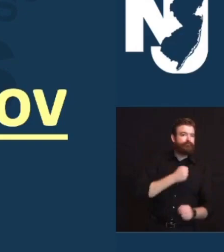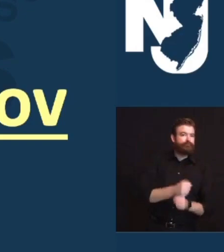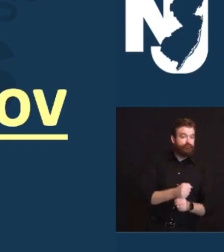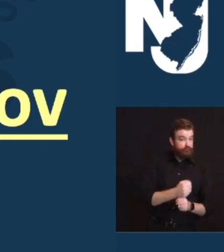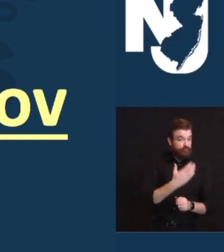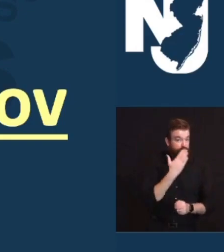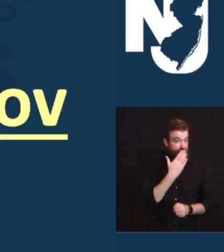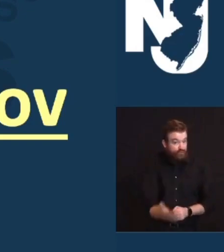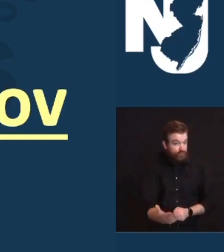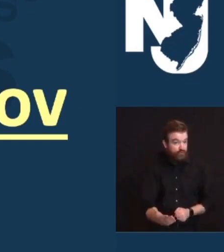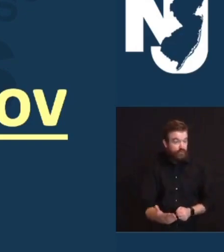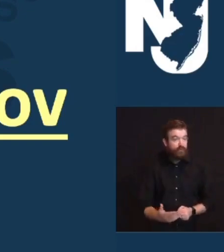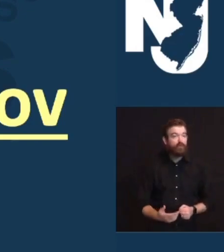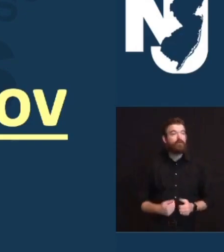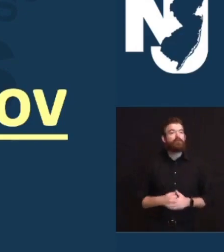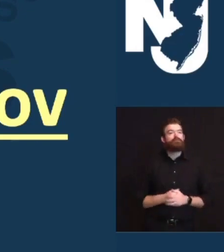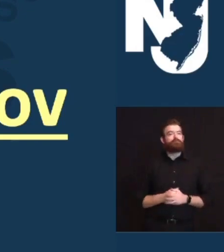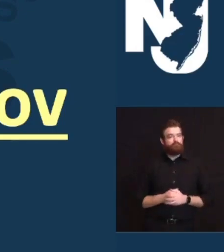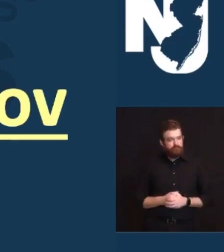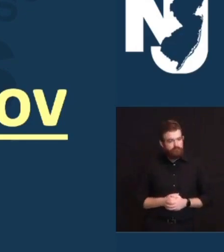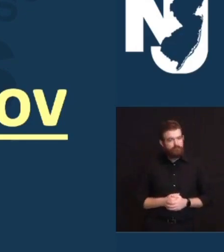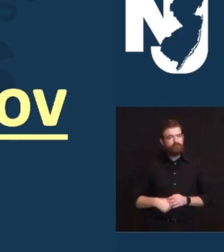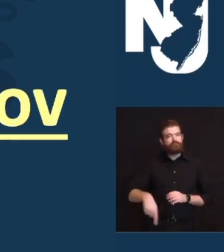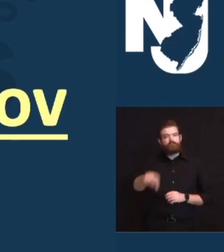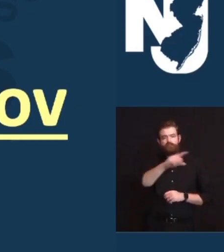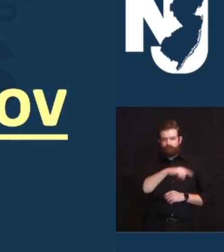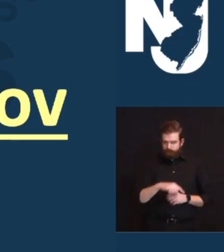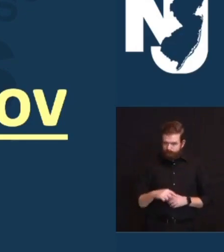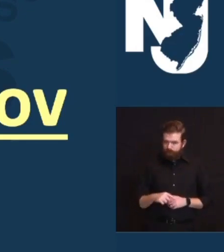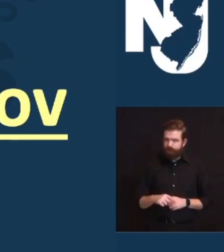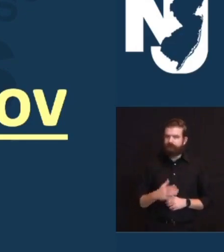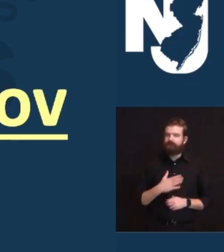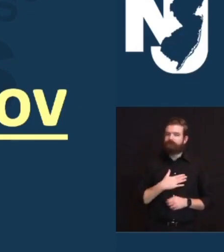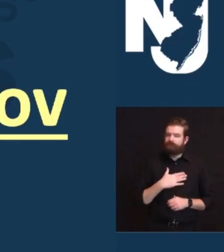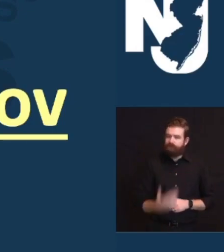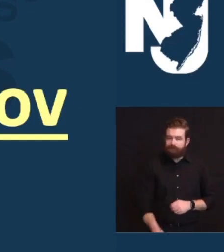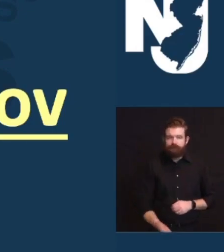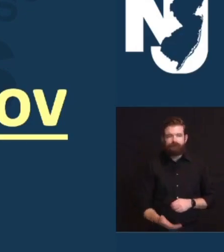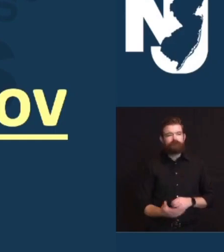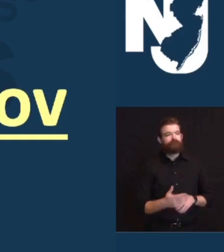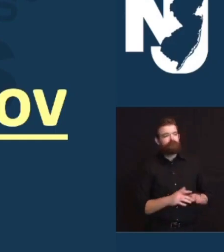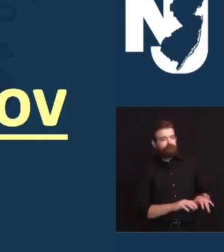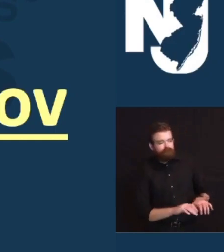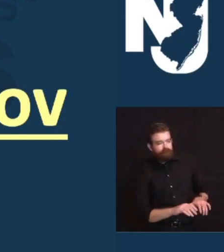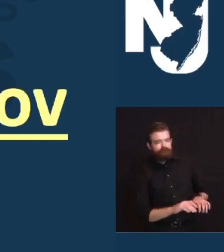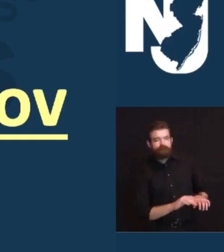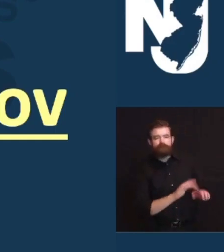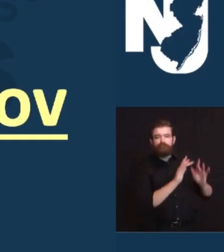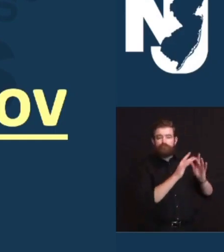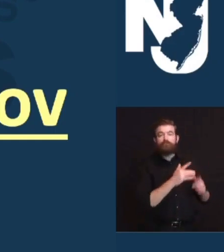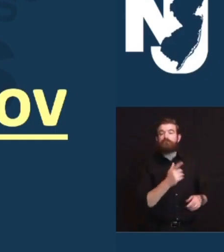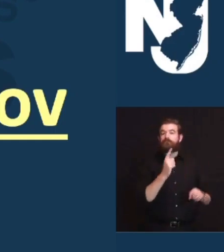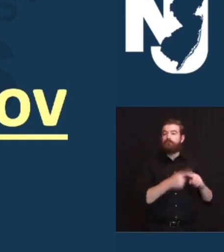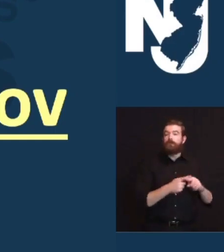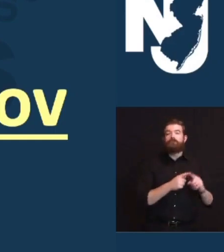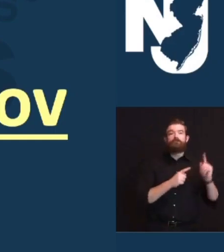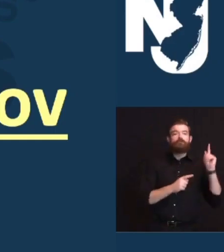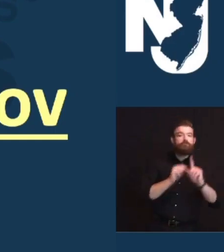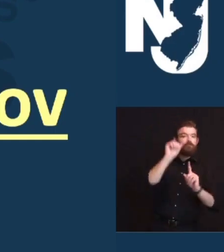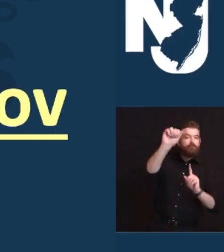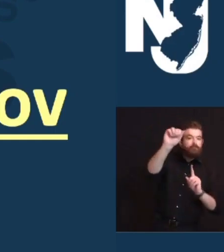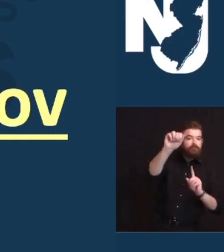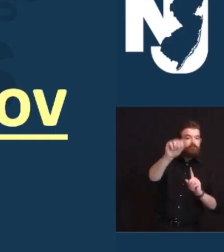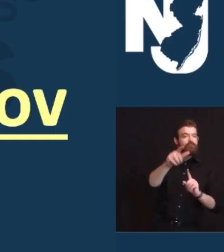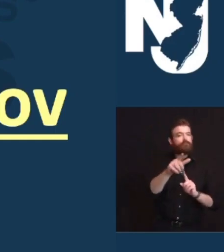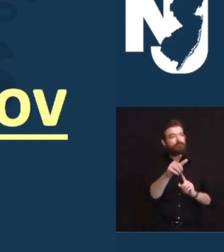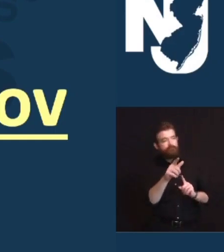you have been working with the census enumerators in your communities. We are confident that more than 99% of New